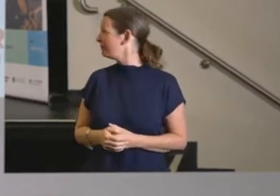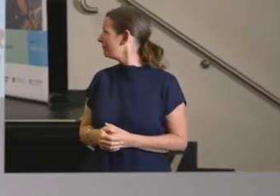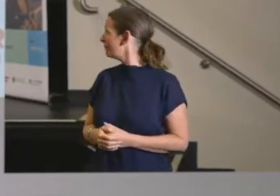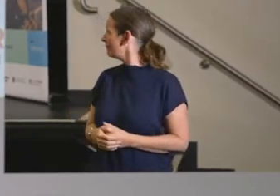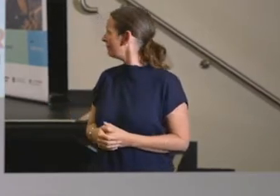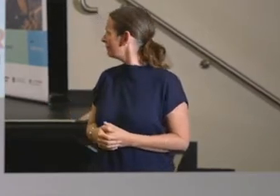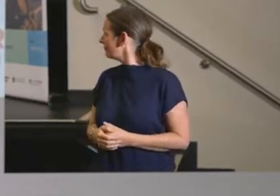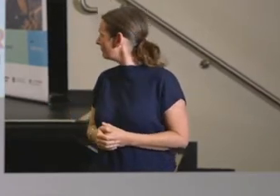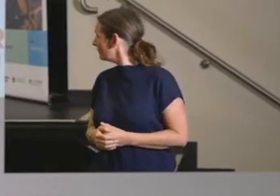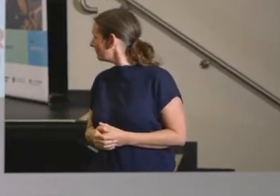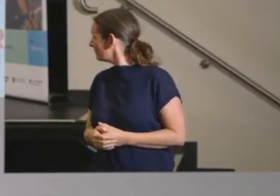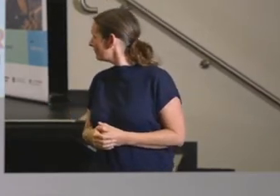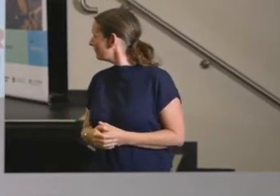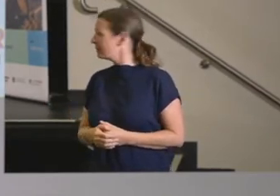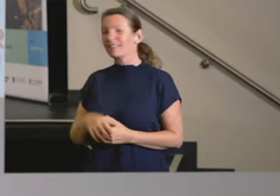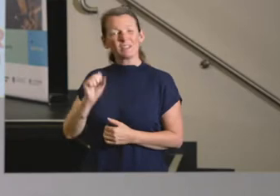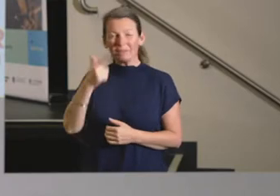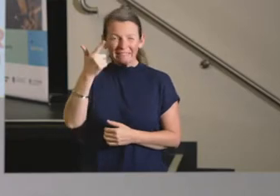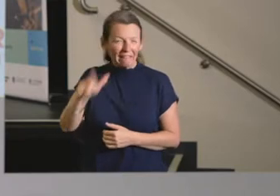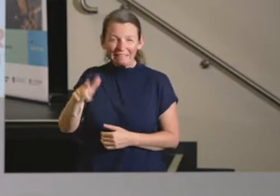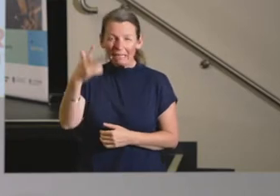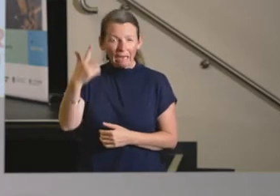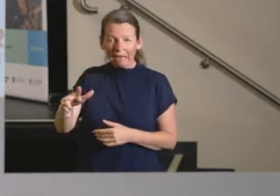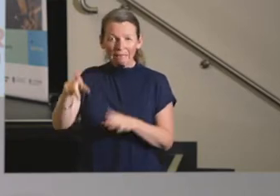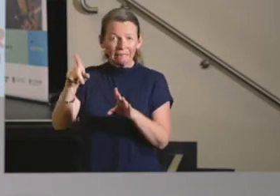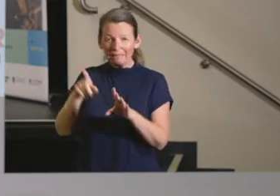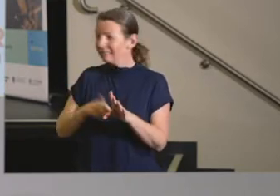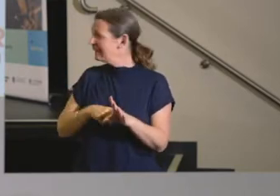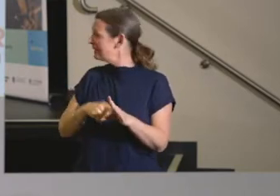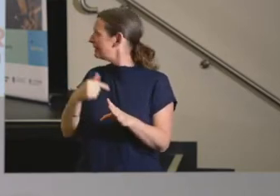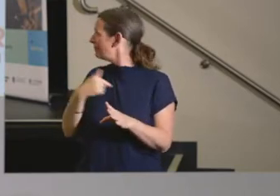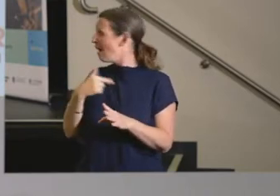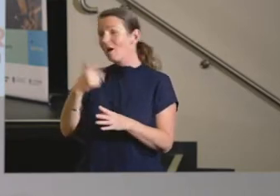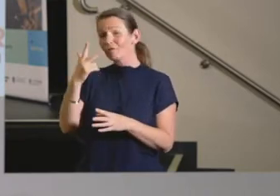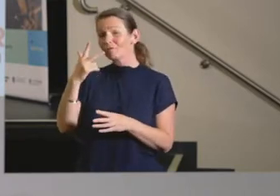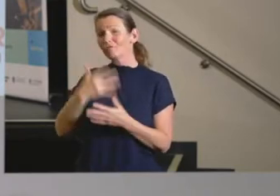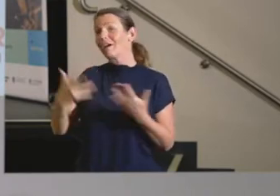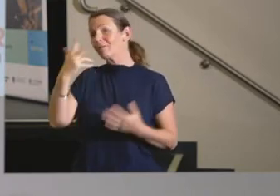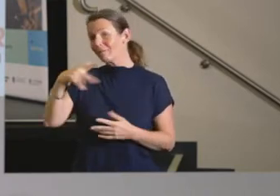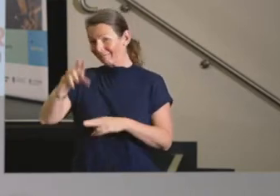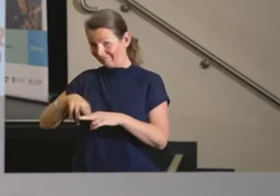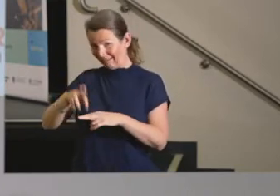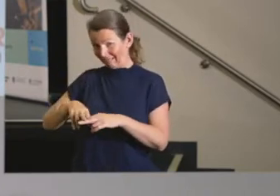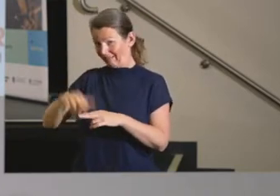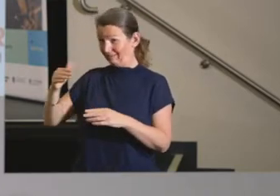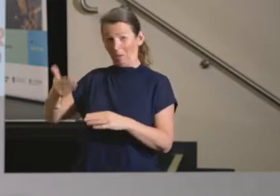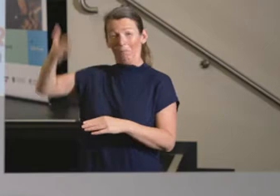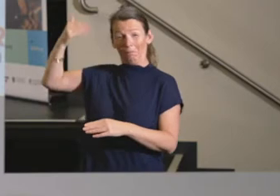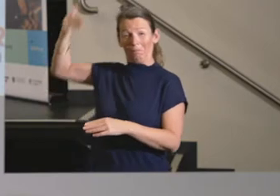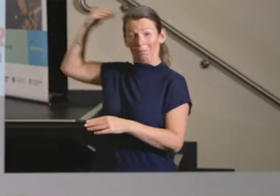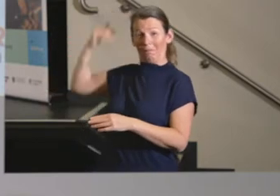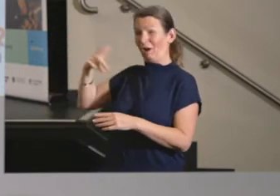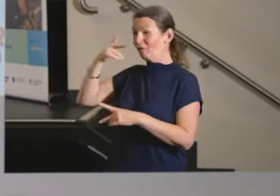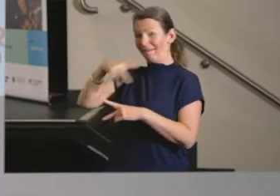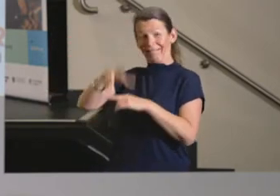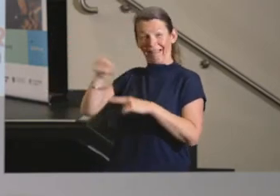70 to 80 years, my great-grandfather saw a white